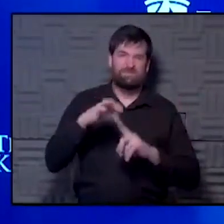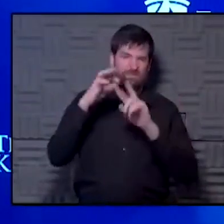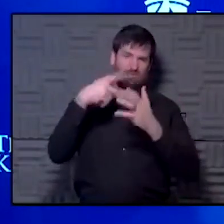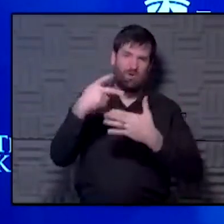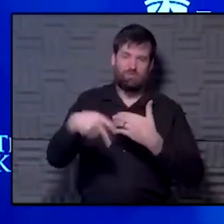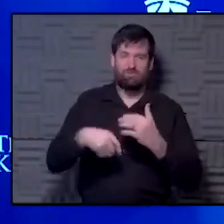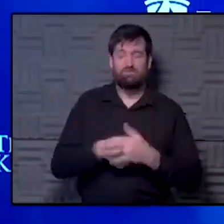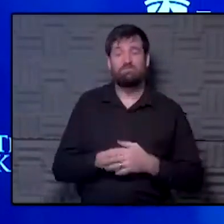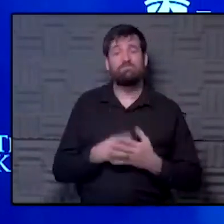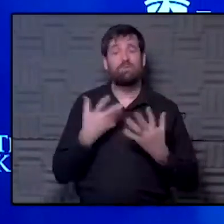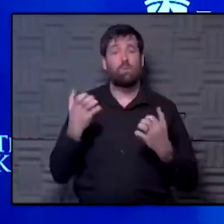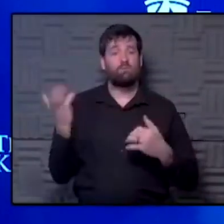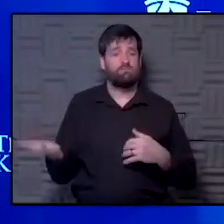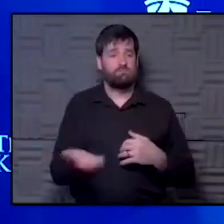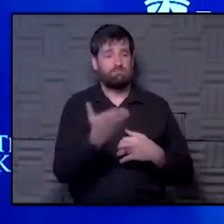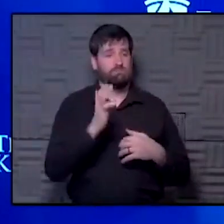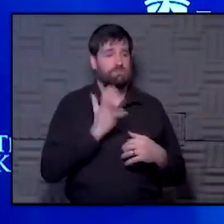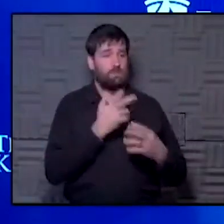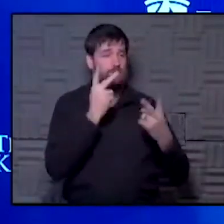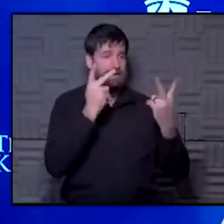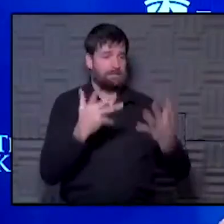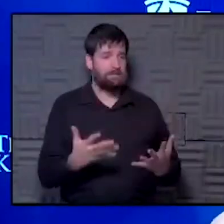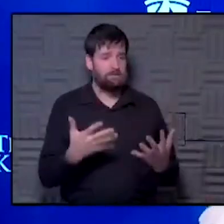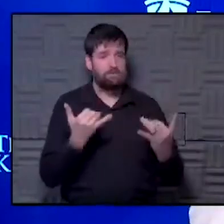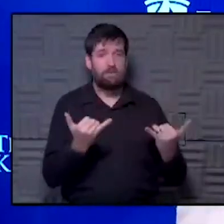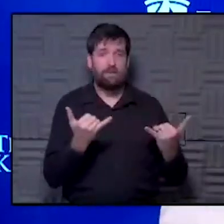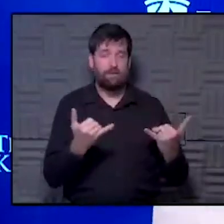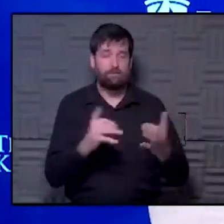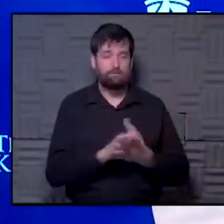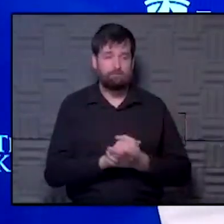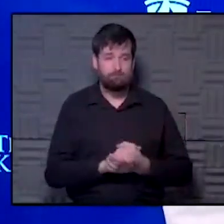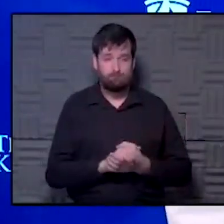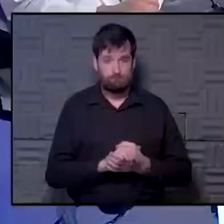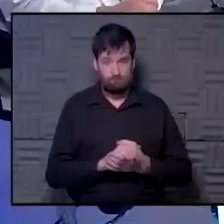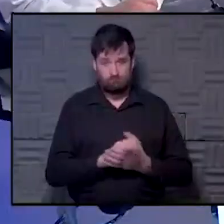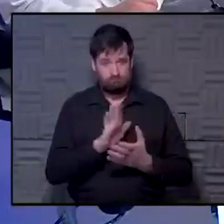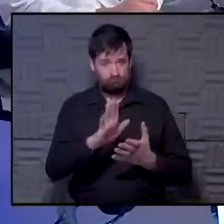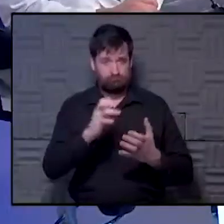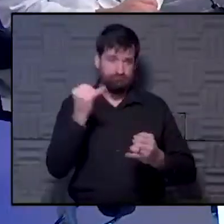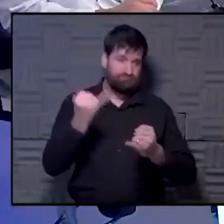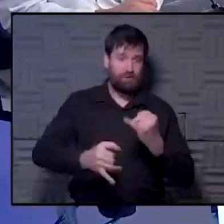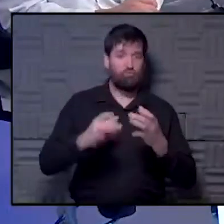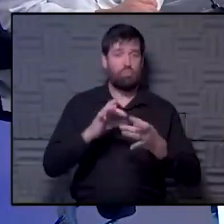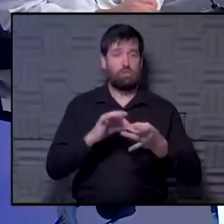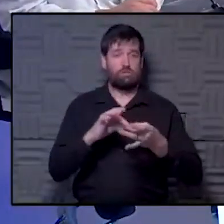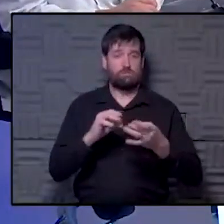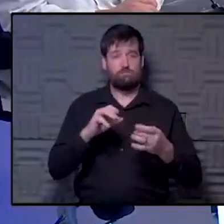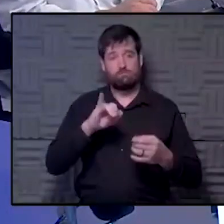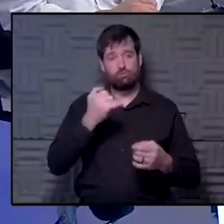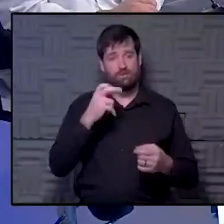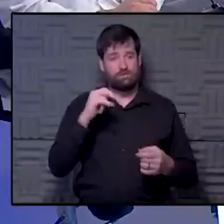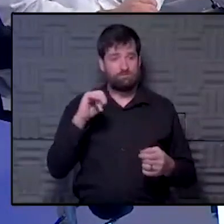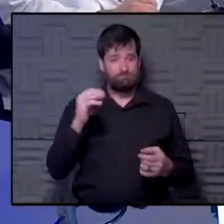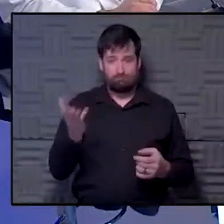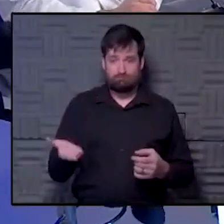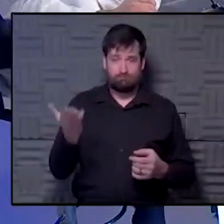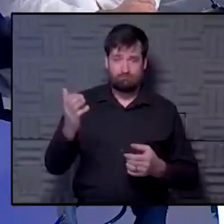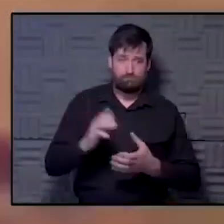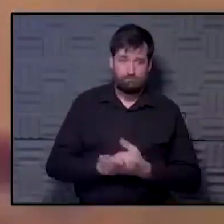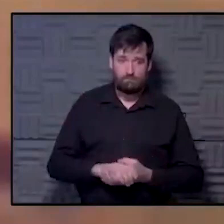program. I'd like to turn back to our guests today to ask them to leave us with their final thoughts. Jason, I'm going to come to you